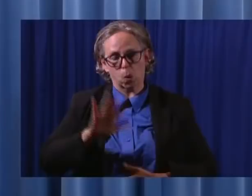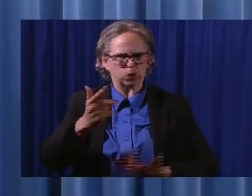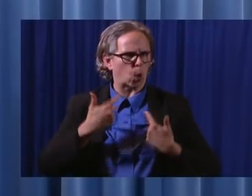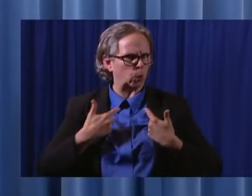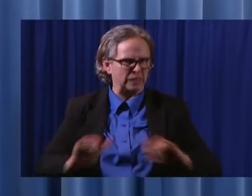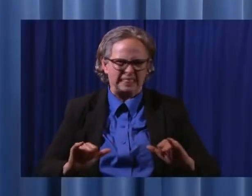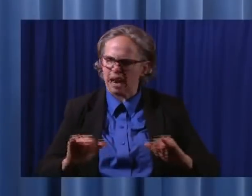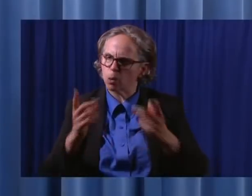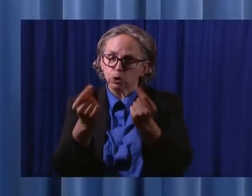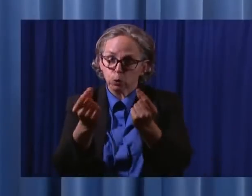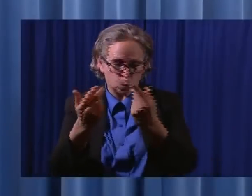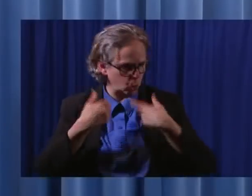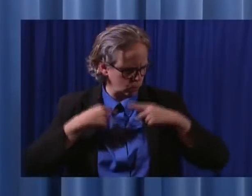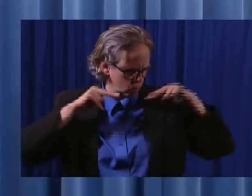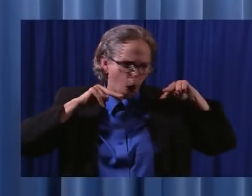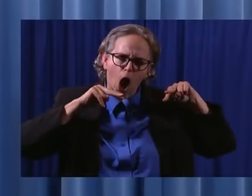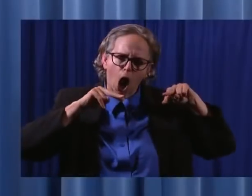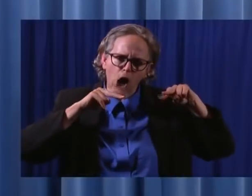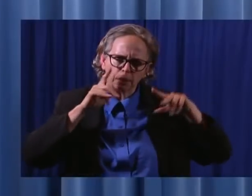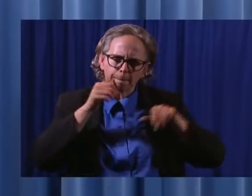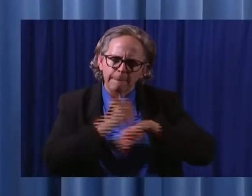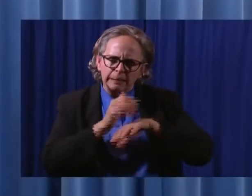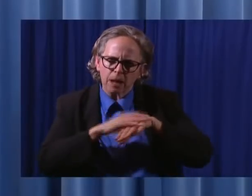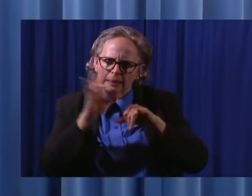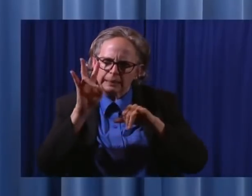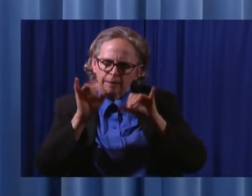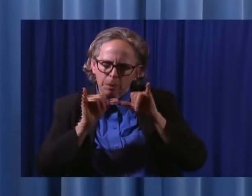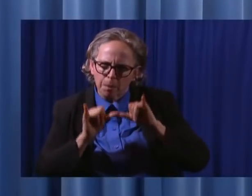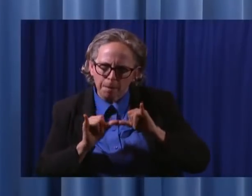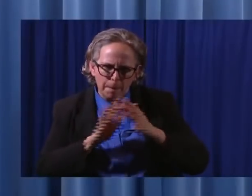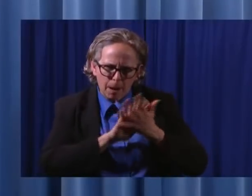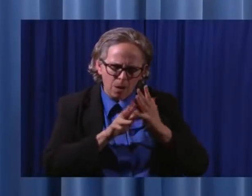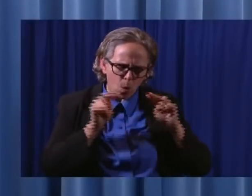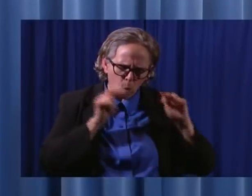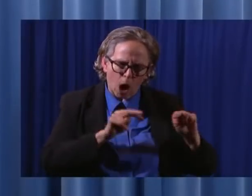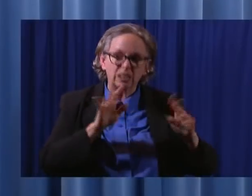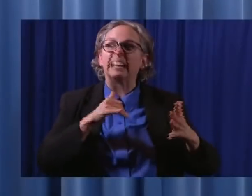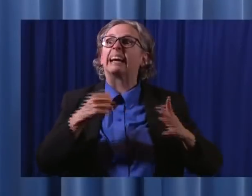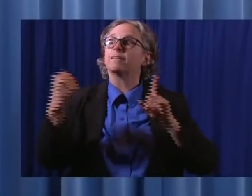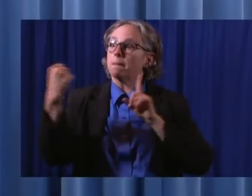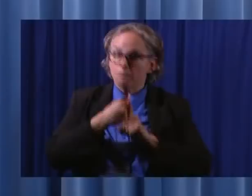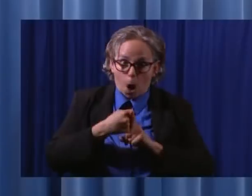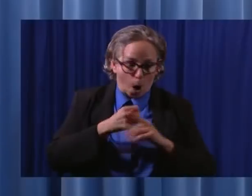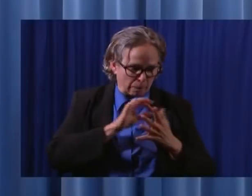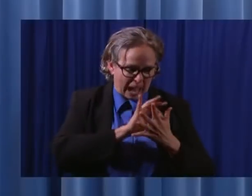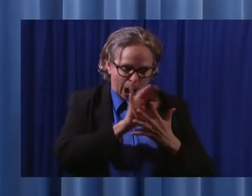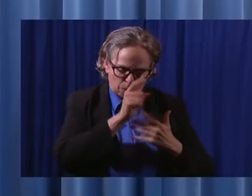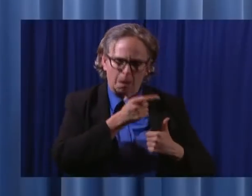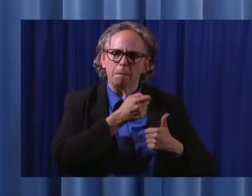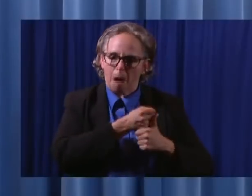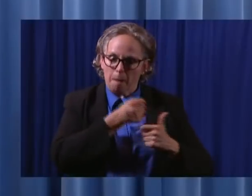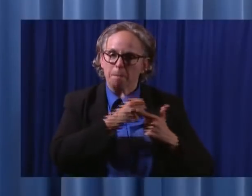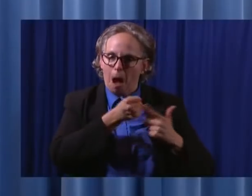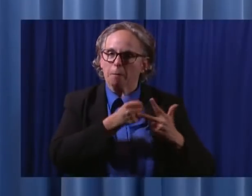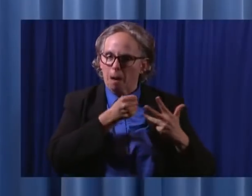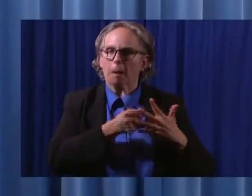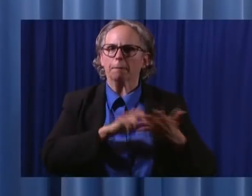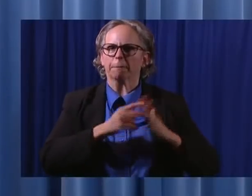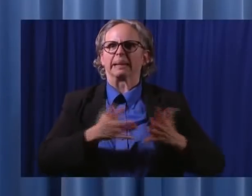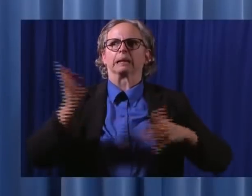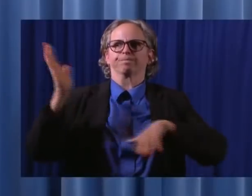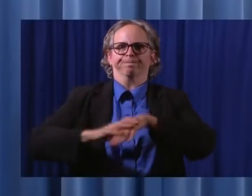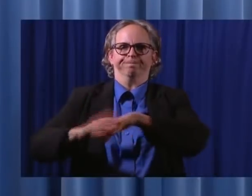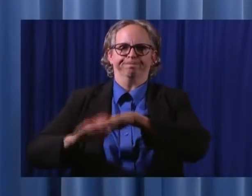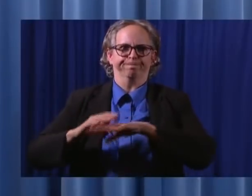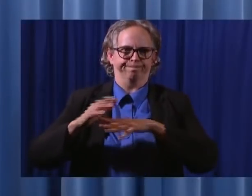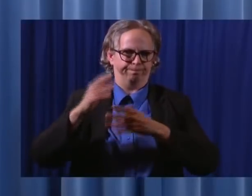get an alert, we're going to tell you that we have an alert, and you know, when we become very, very concerned, you